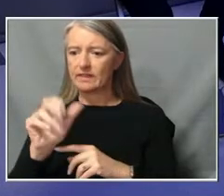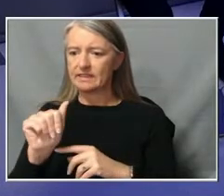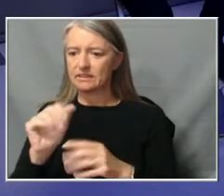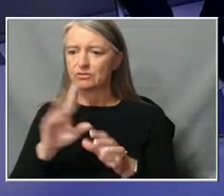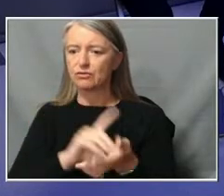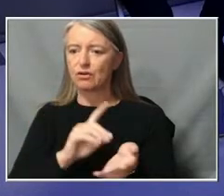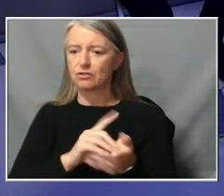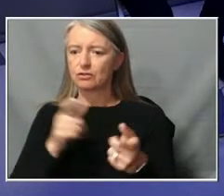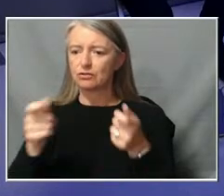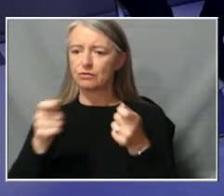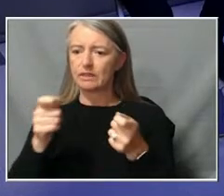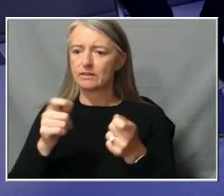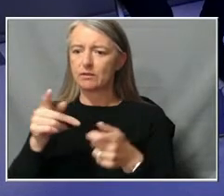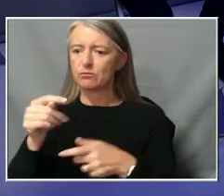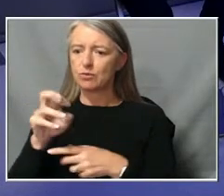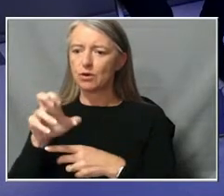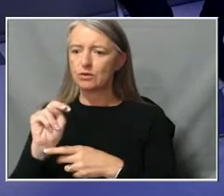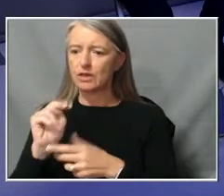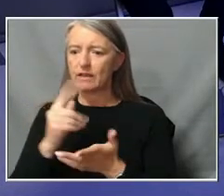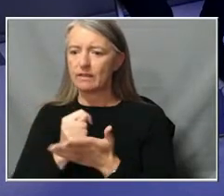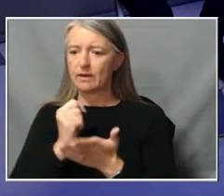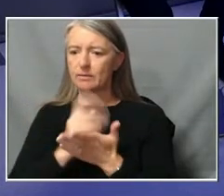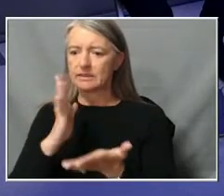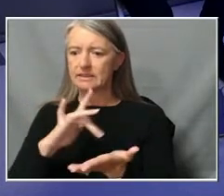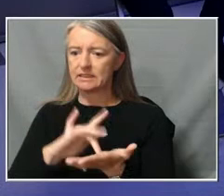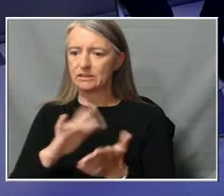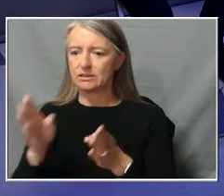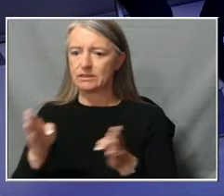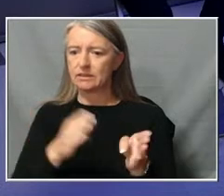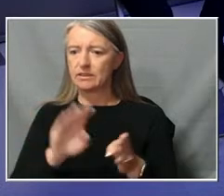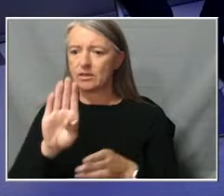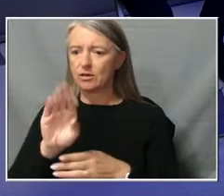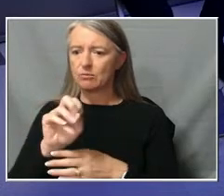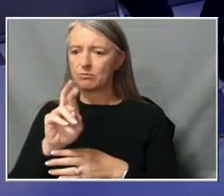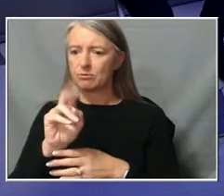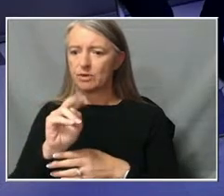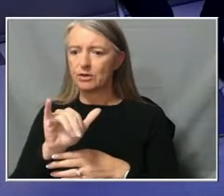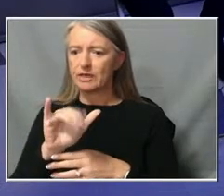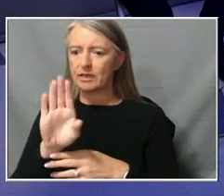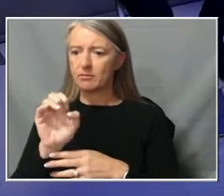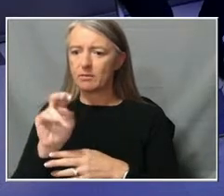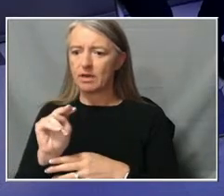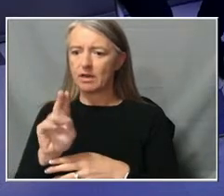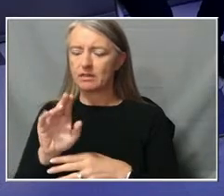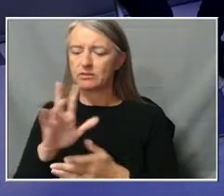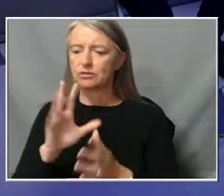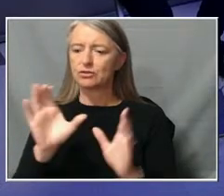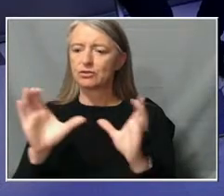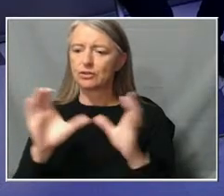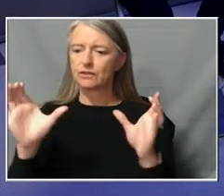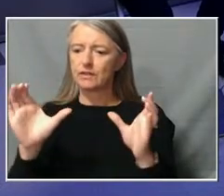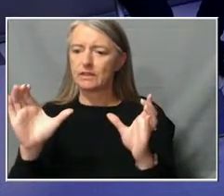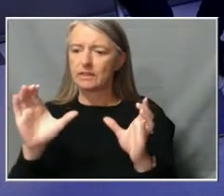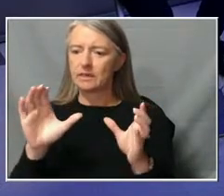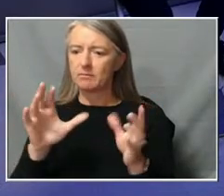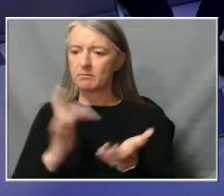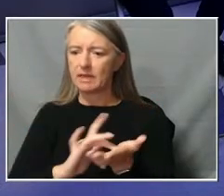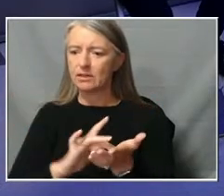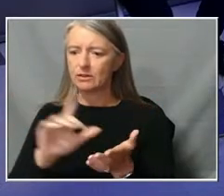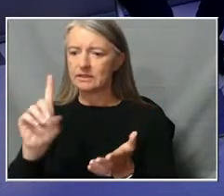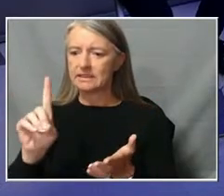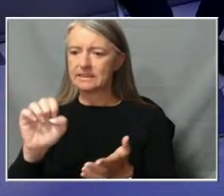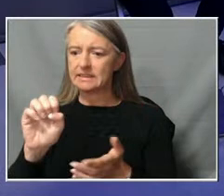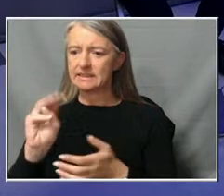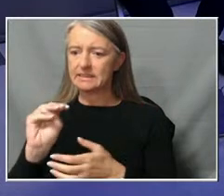the director of the Proton Therapy Center. And then Bernie Vaughn is sitting across from me. He is a certified medical dosimetrist, someone who makes sure that